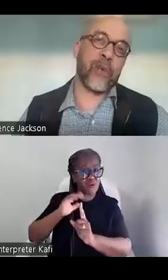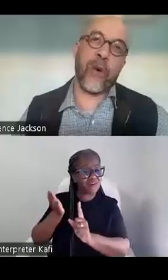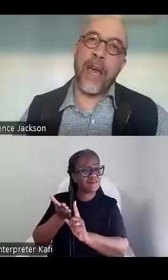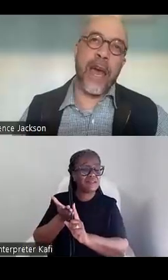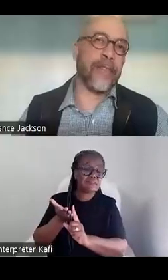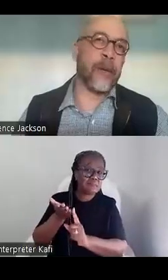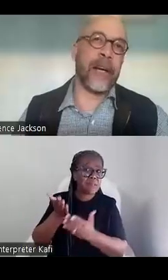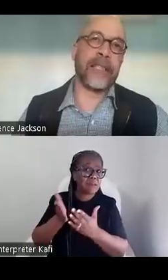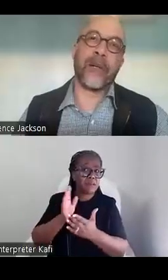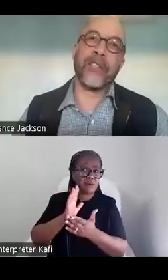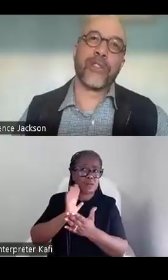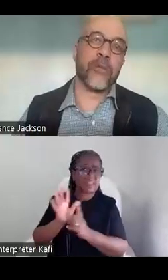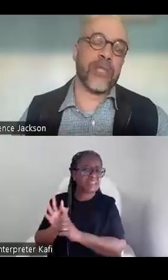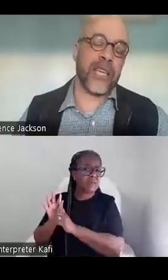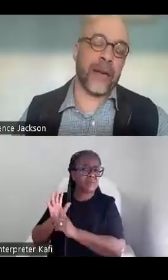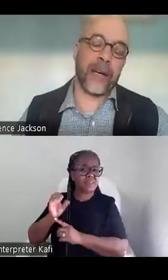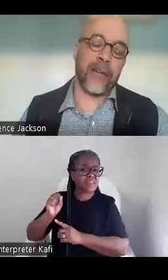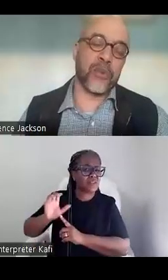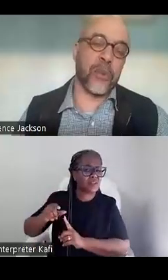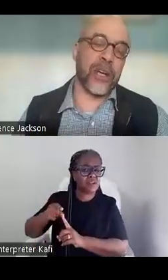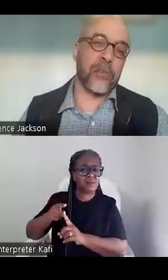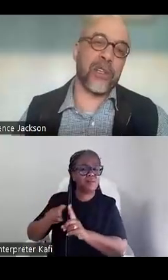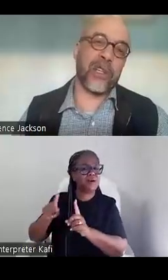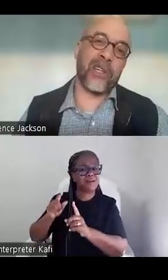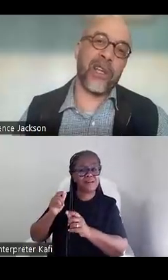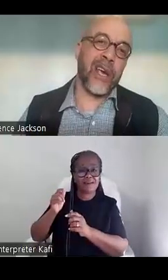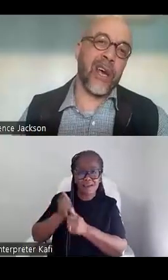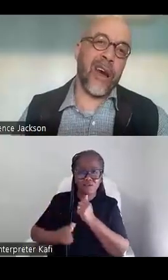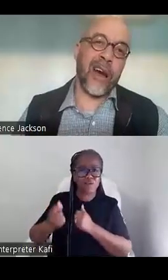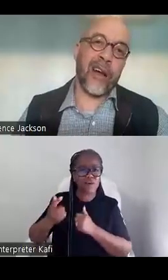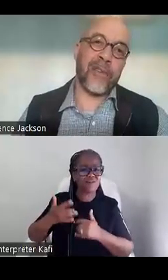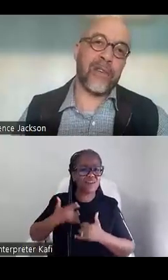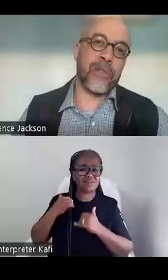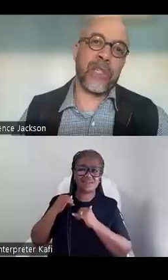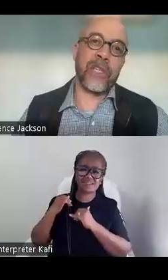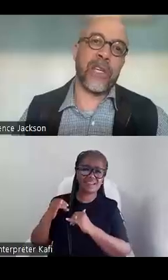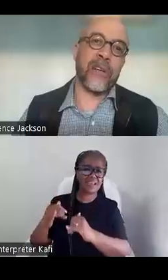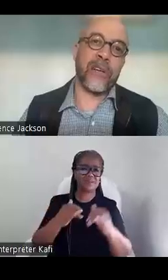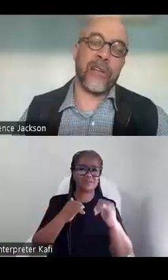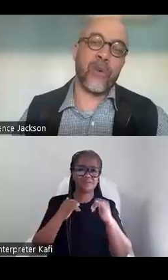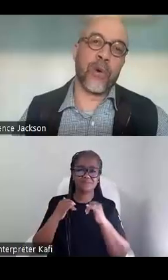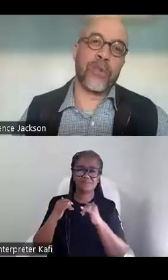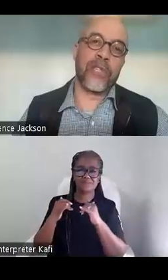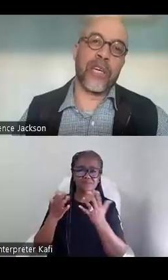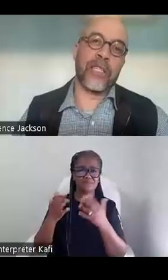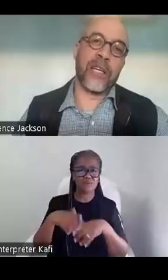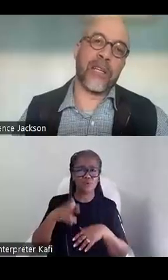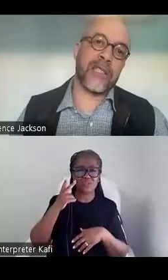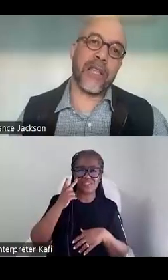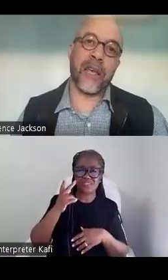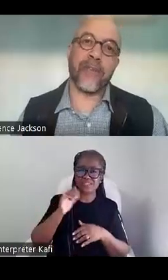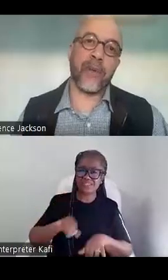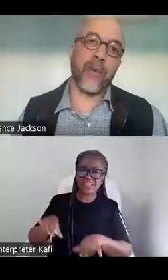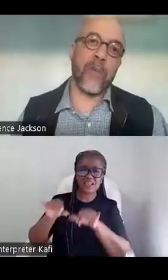Revolutionary War. Everybody is like, it's going to be the same kind of gradual manumission that you see in the northern states,